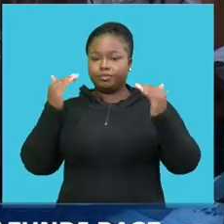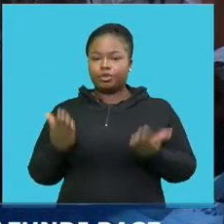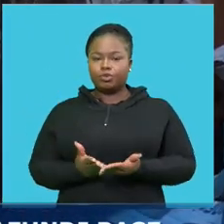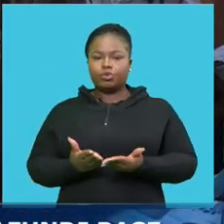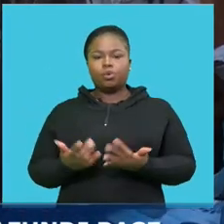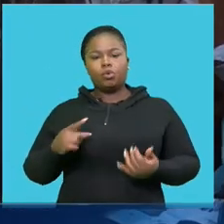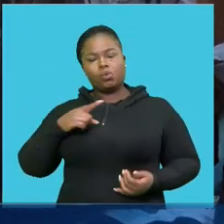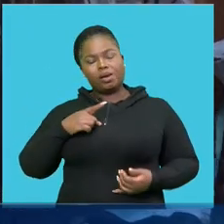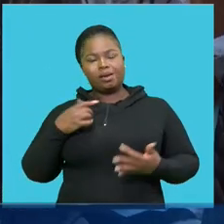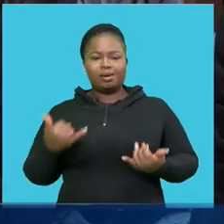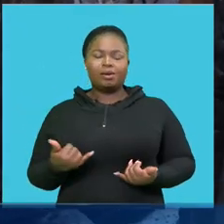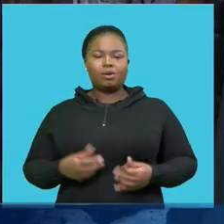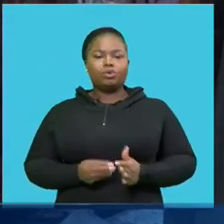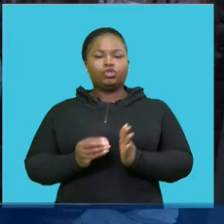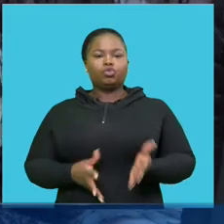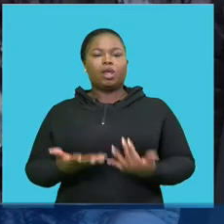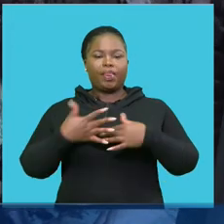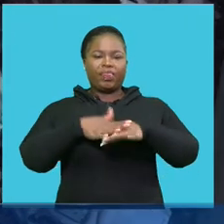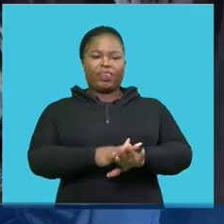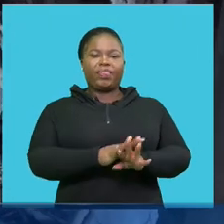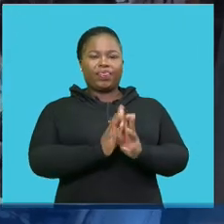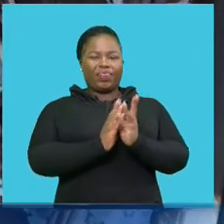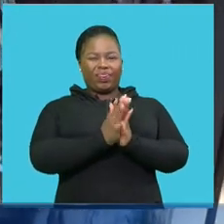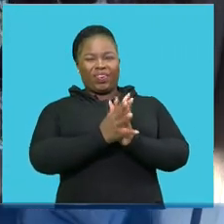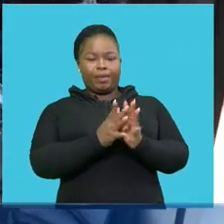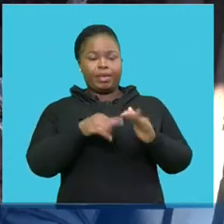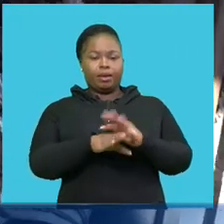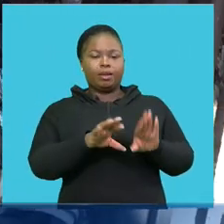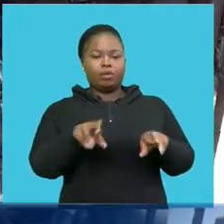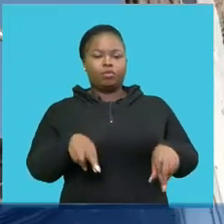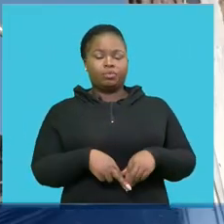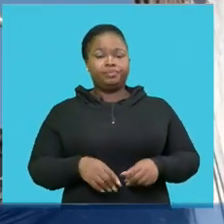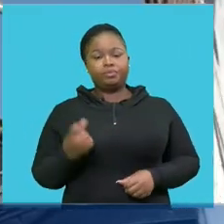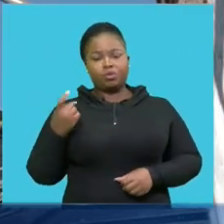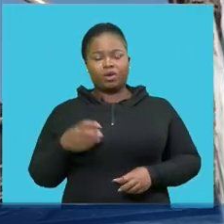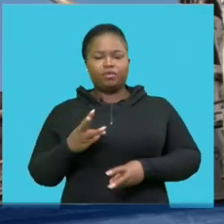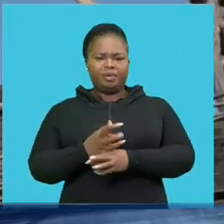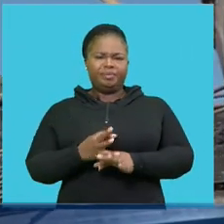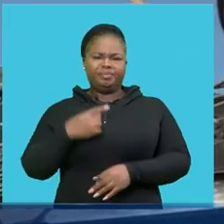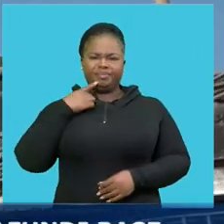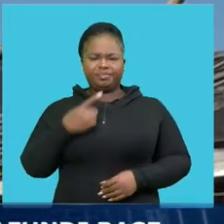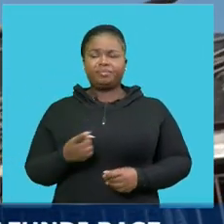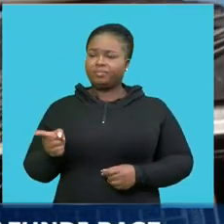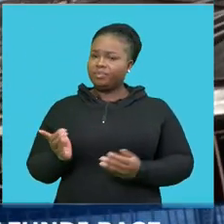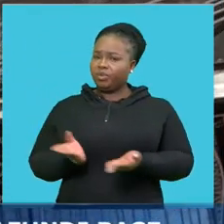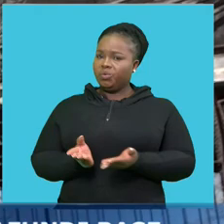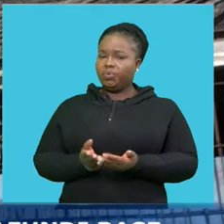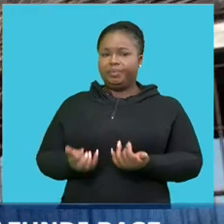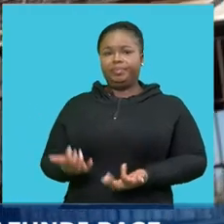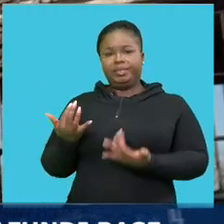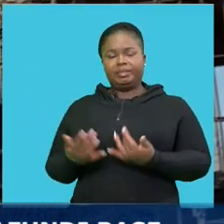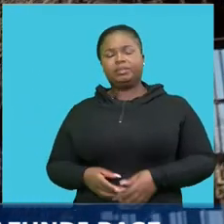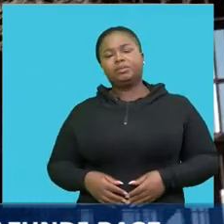ukuthi benqwabelane emagumbini okufundela. Omunye wabazali beyingane eyifunda kulesi sikole uthi ukusha kwalesi sikole kufana